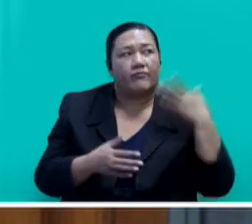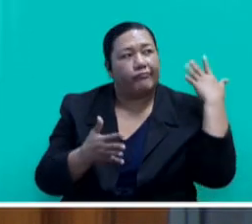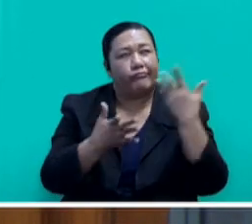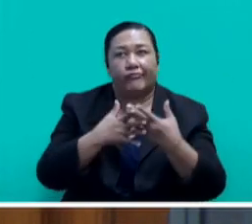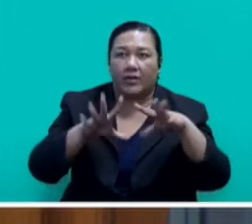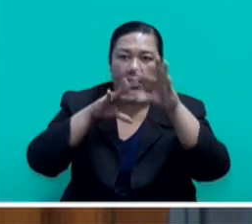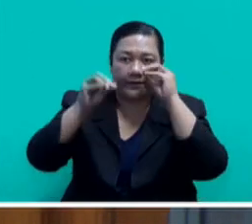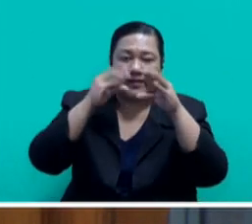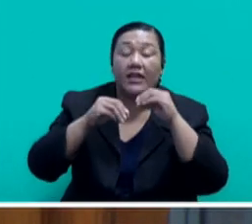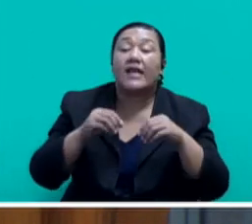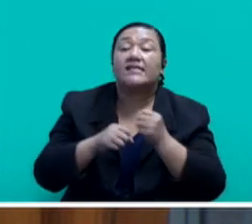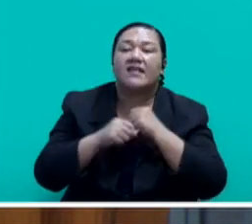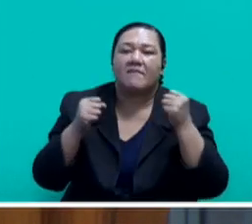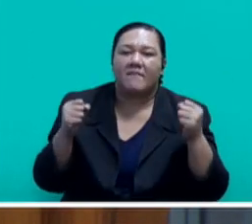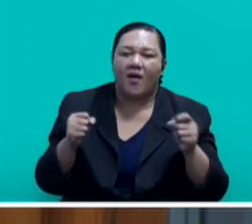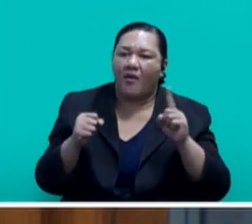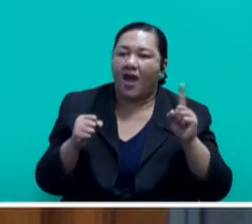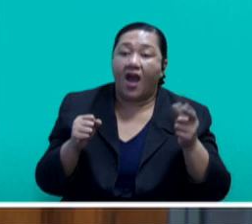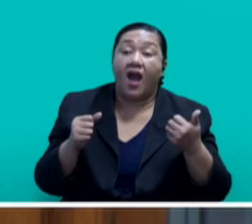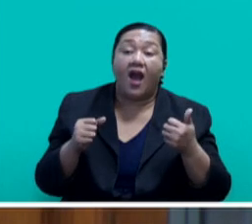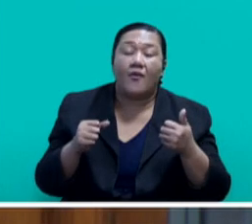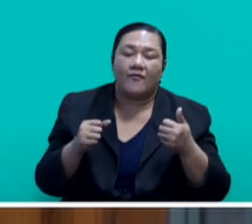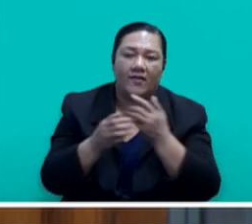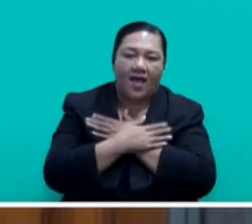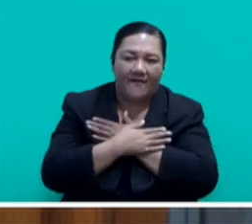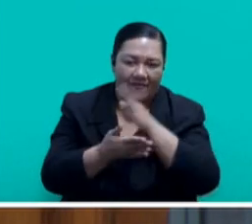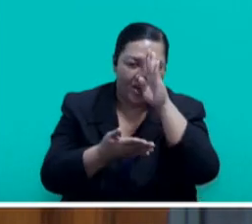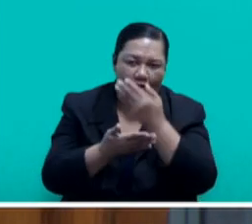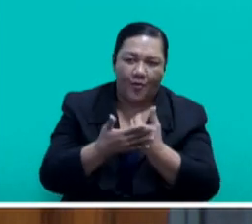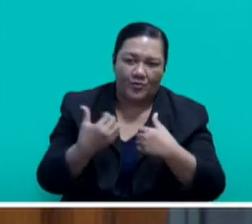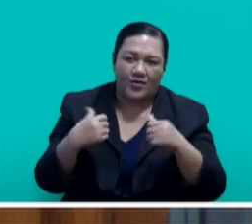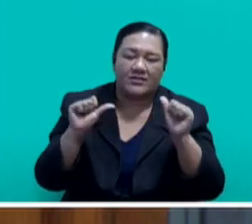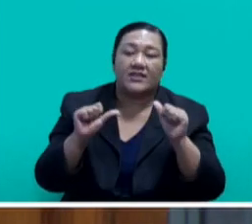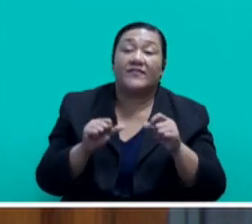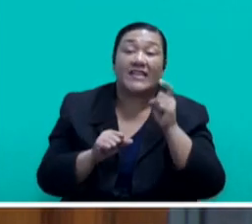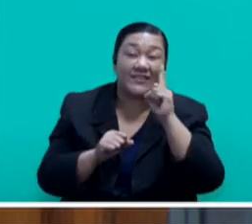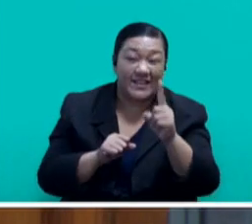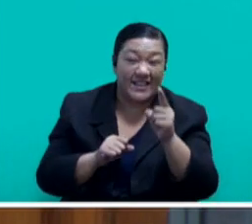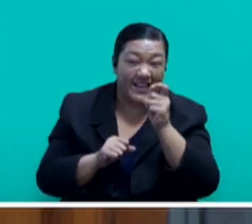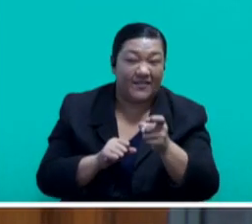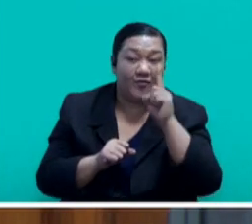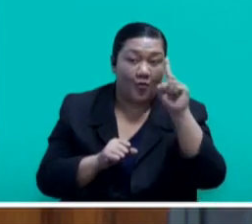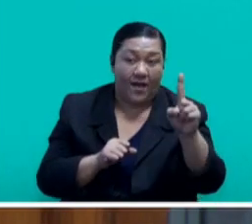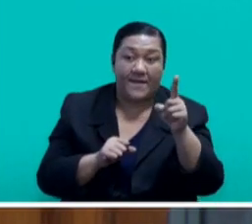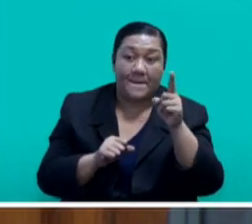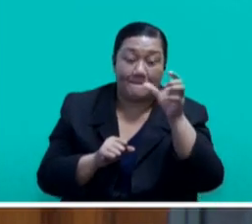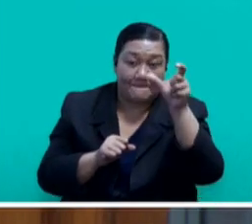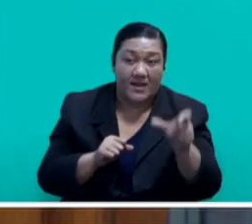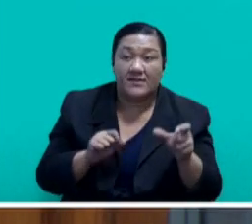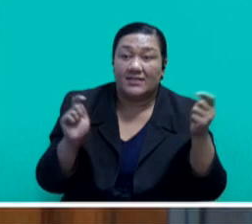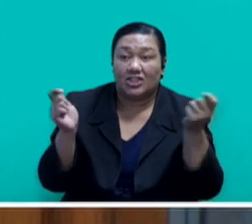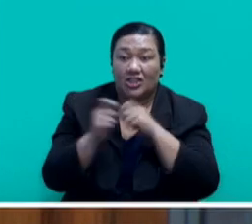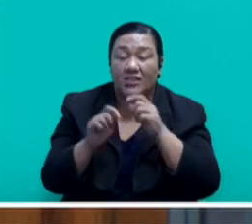the power of love, compassion and hope. If one person can change the world, it is by being compassionate and